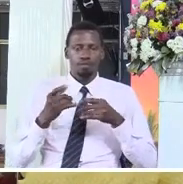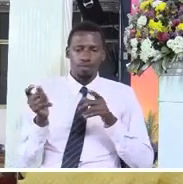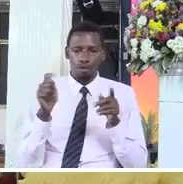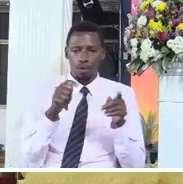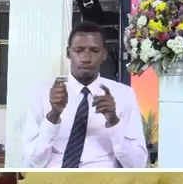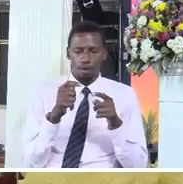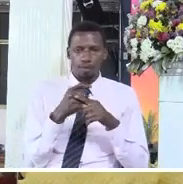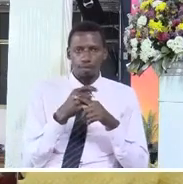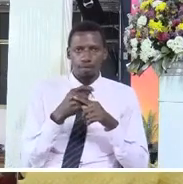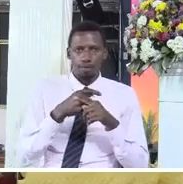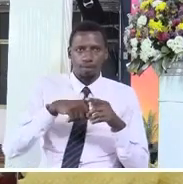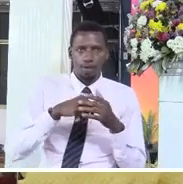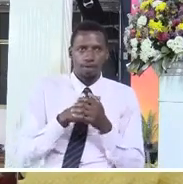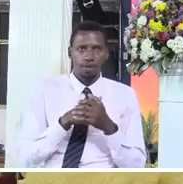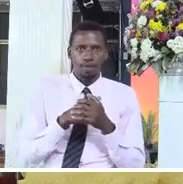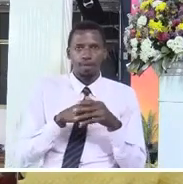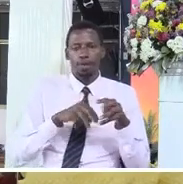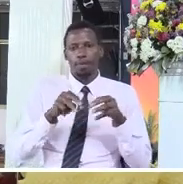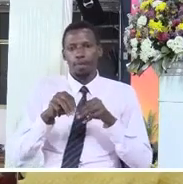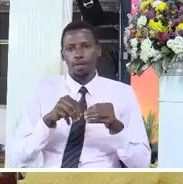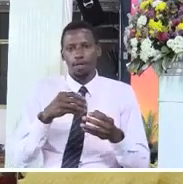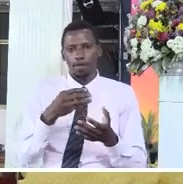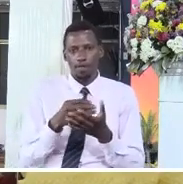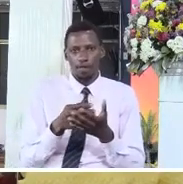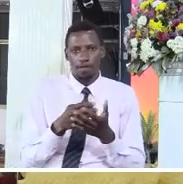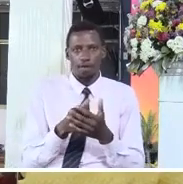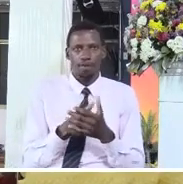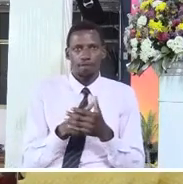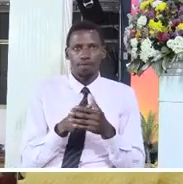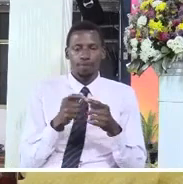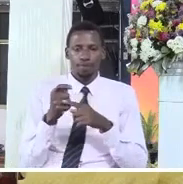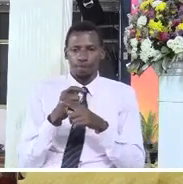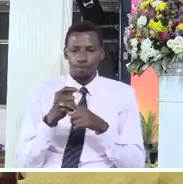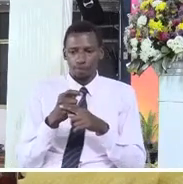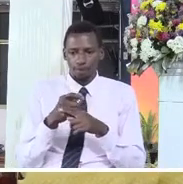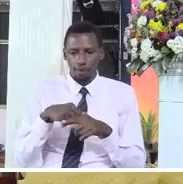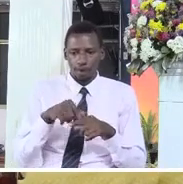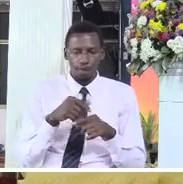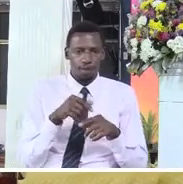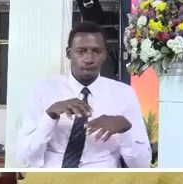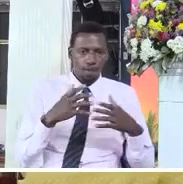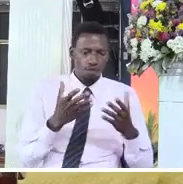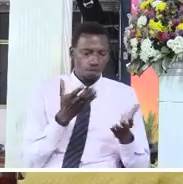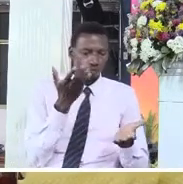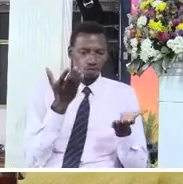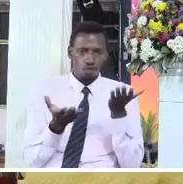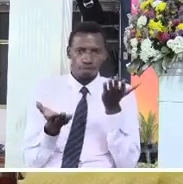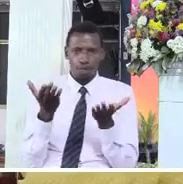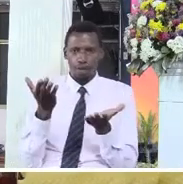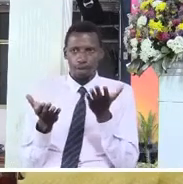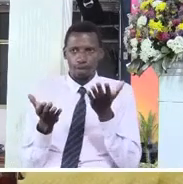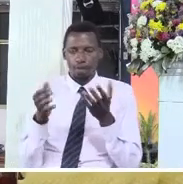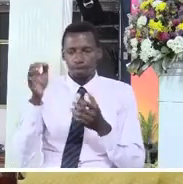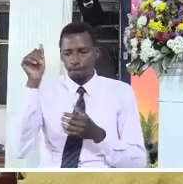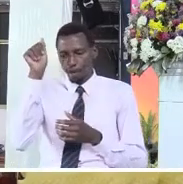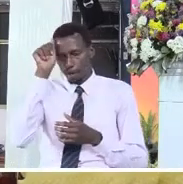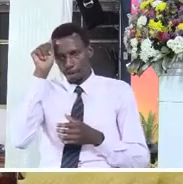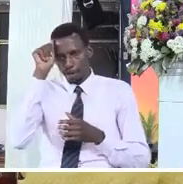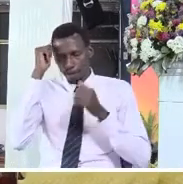resolution, they train us on management of finances, they train us on balancing academics and